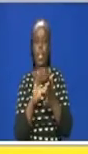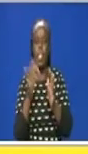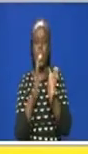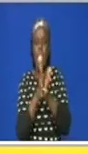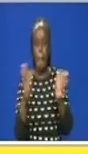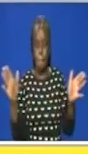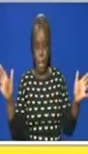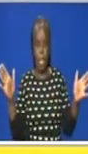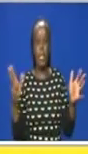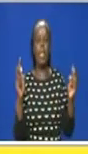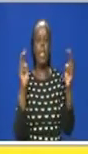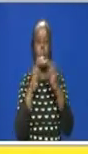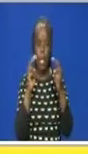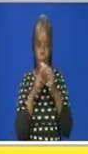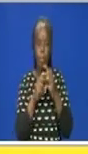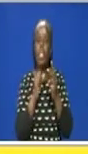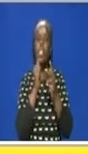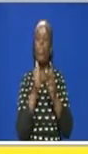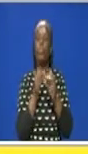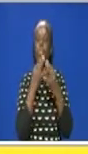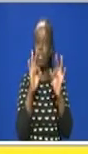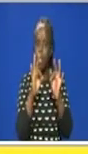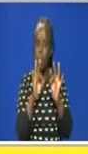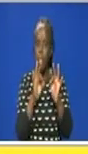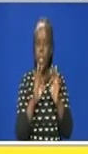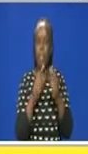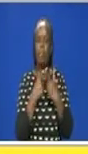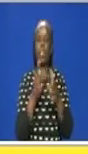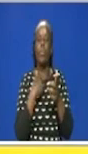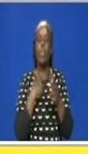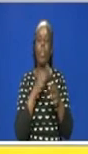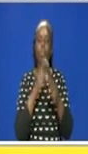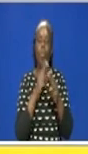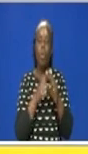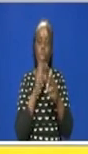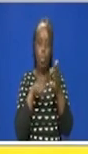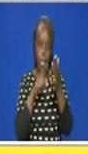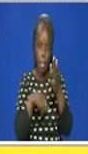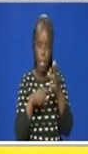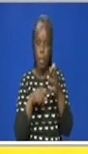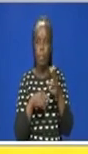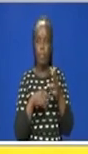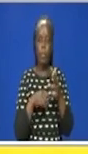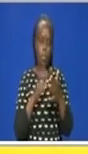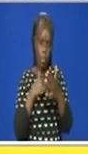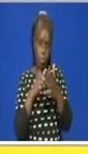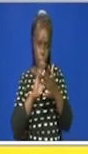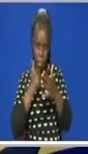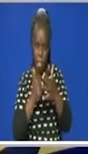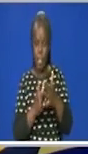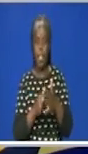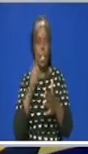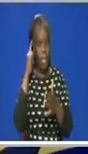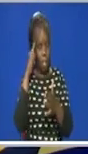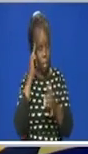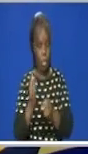space. But this space is not empty. Yes. We have what is referred to as the asteroid. No, before we go there, because that one, I think now you're